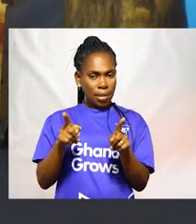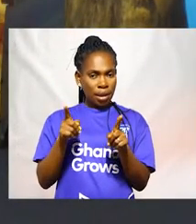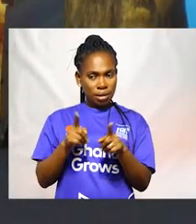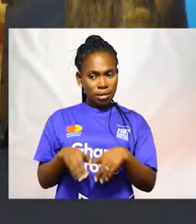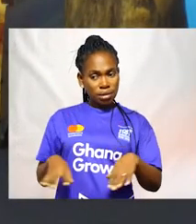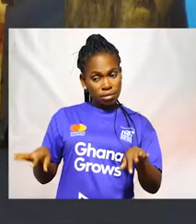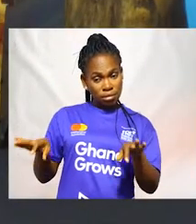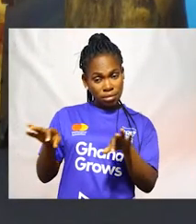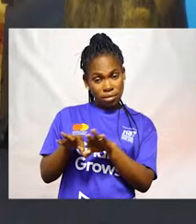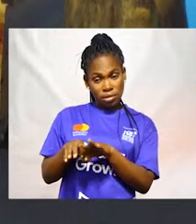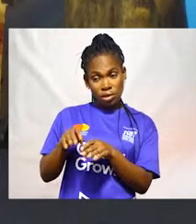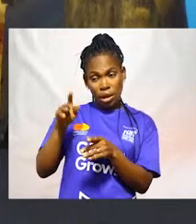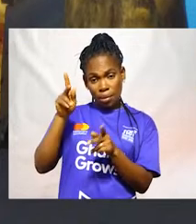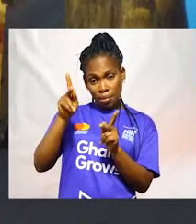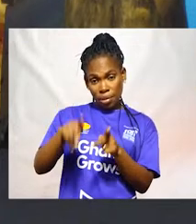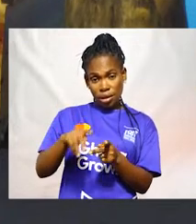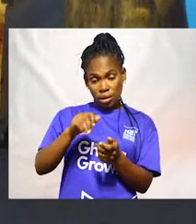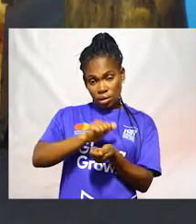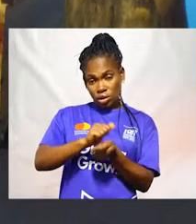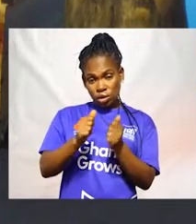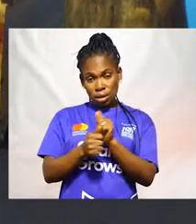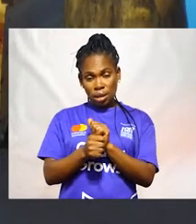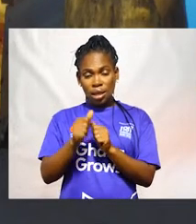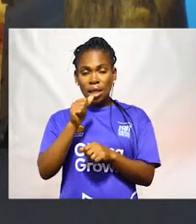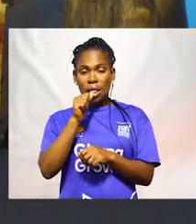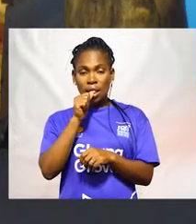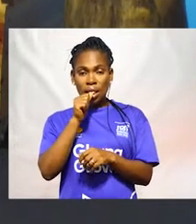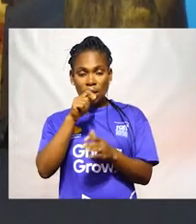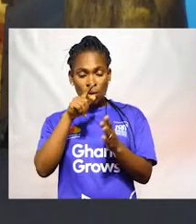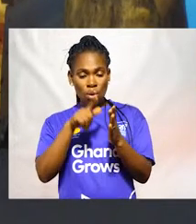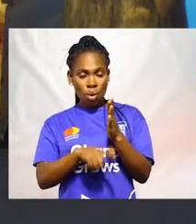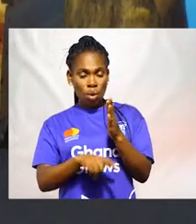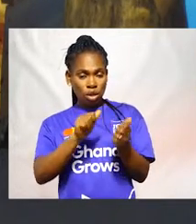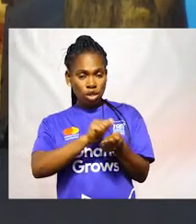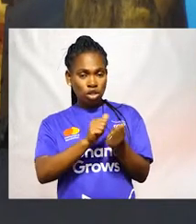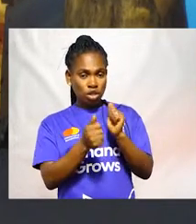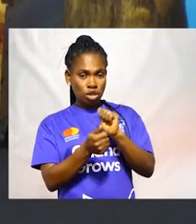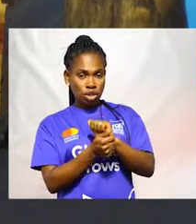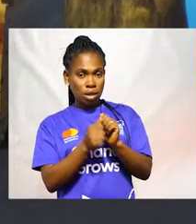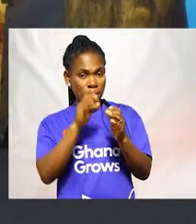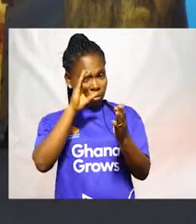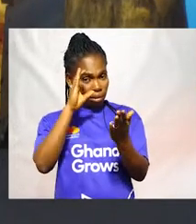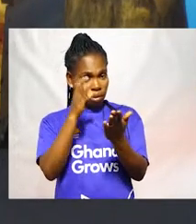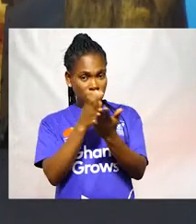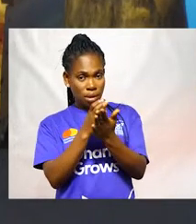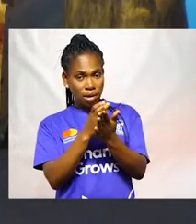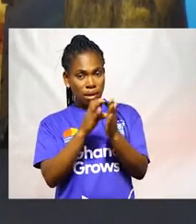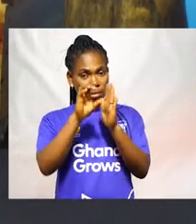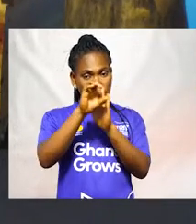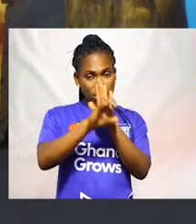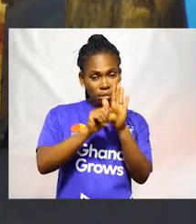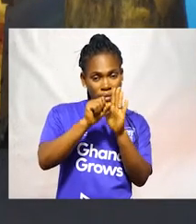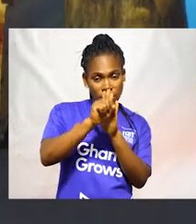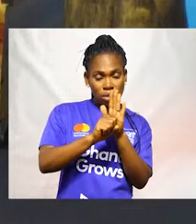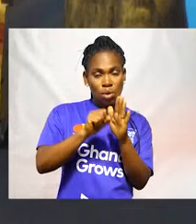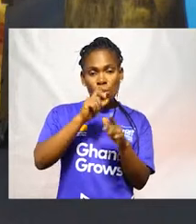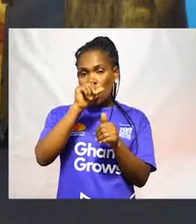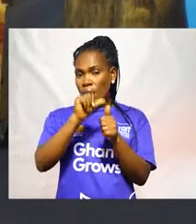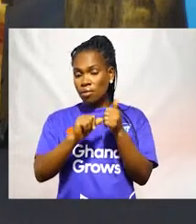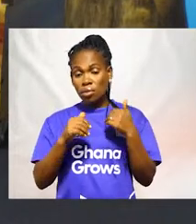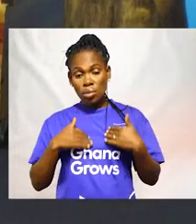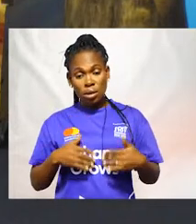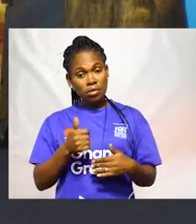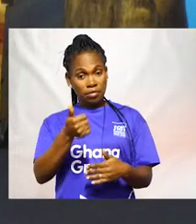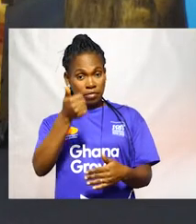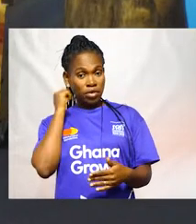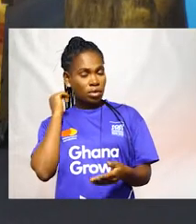person changing the battery in your microphone is, if he doesn't do it, this show will